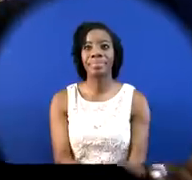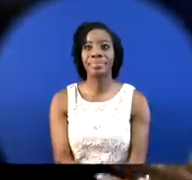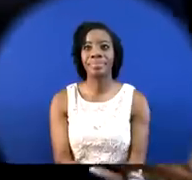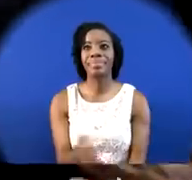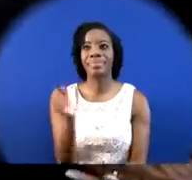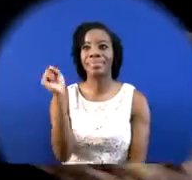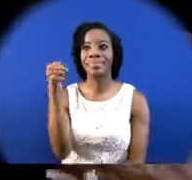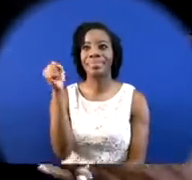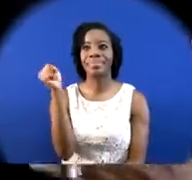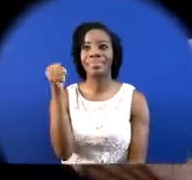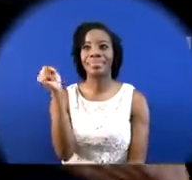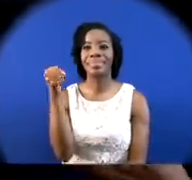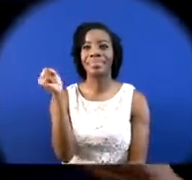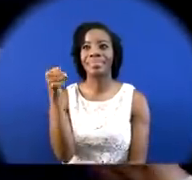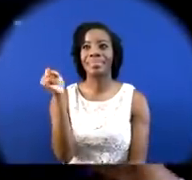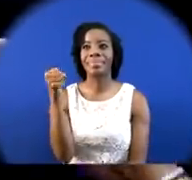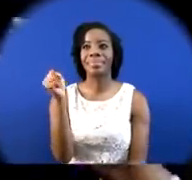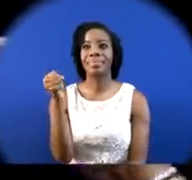Yes, she will.